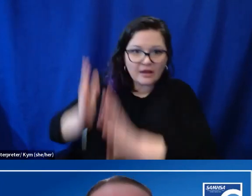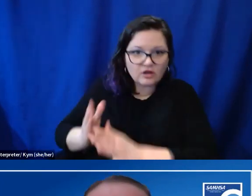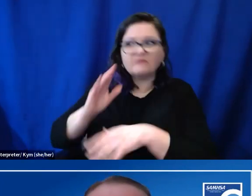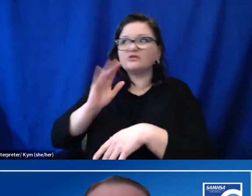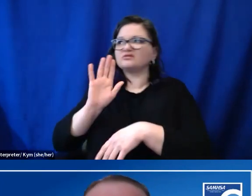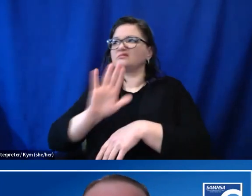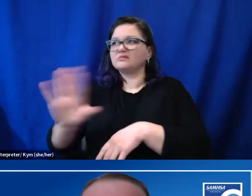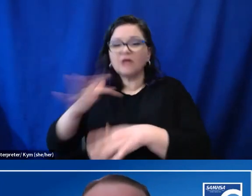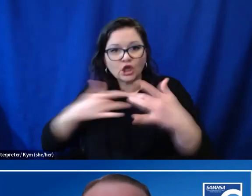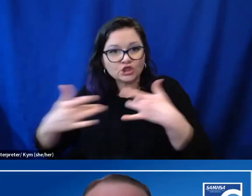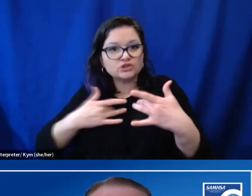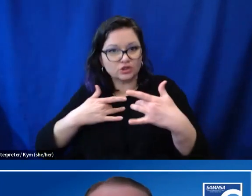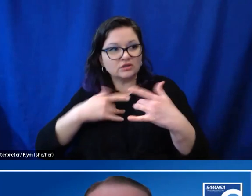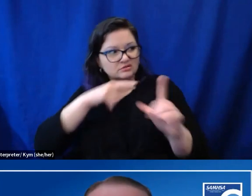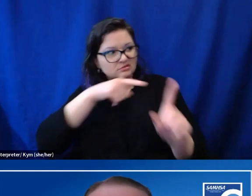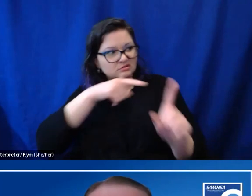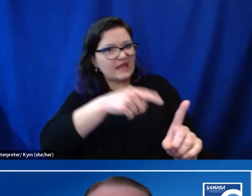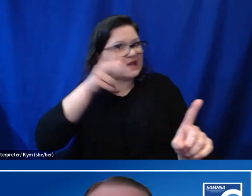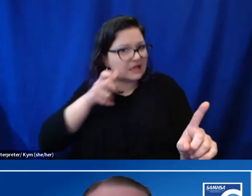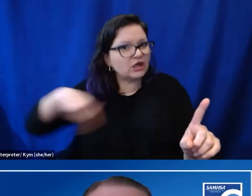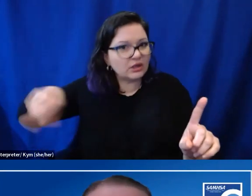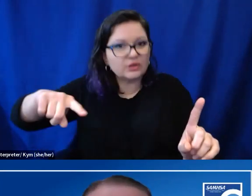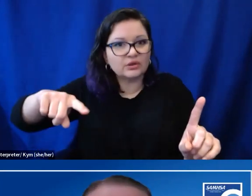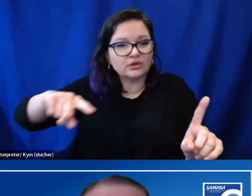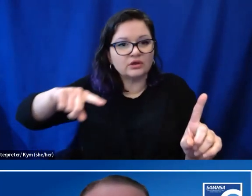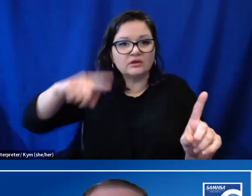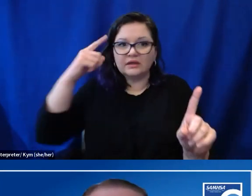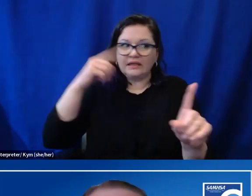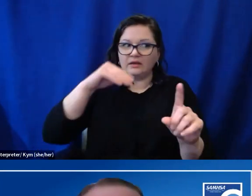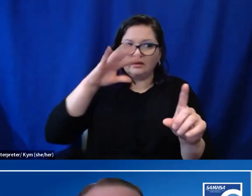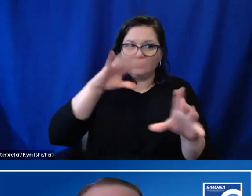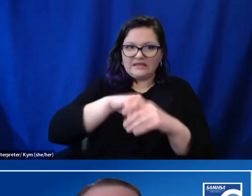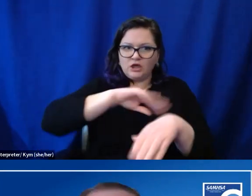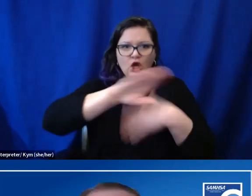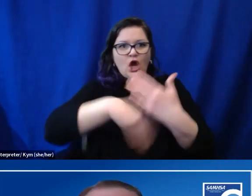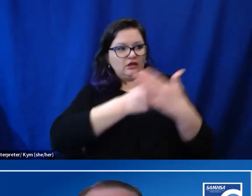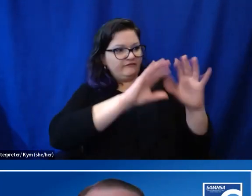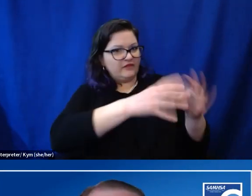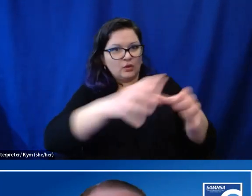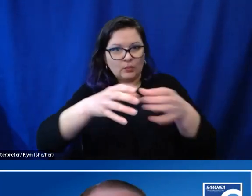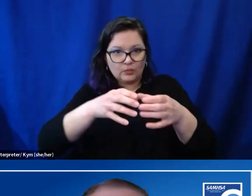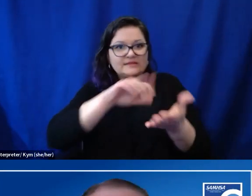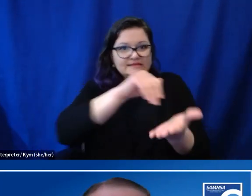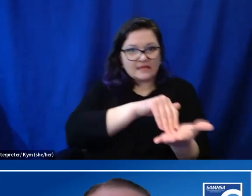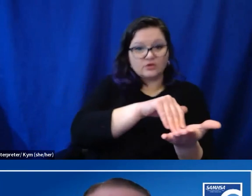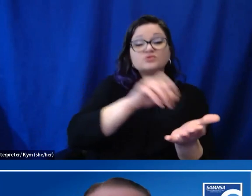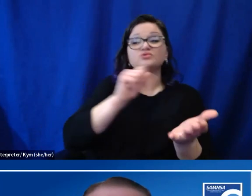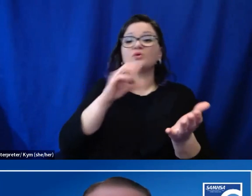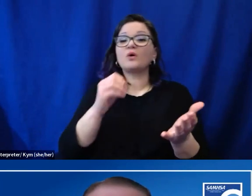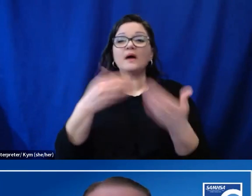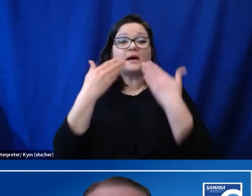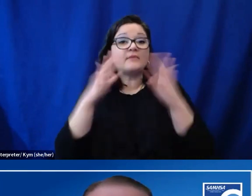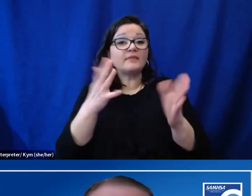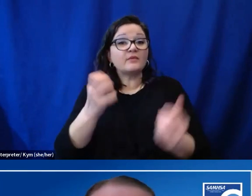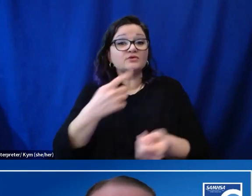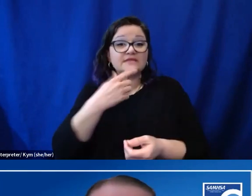are heard at all of those tables. So I want to publicly say thank you, Paulo,